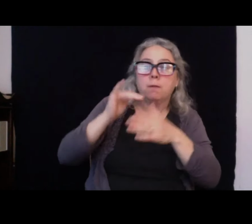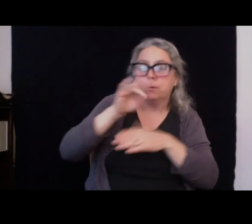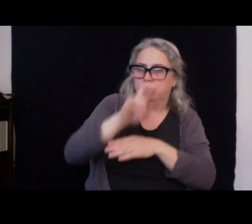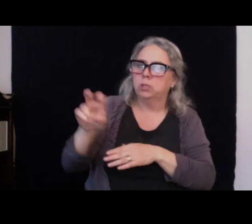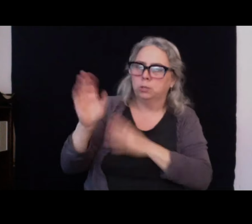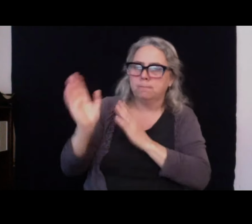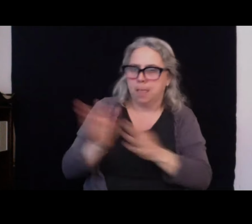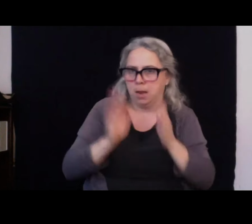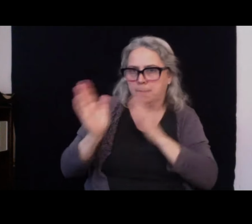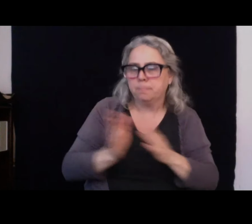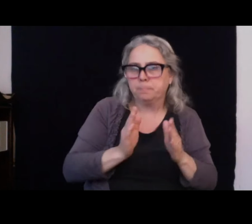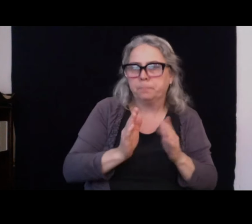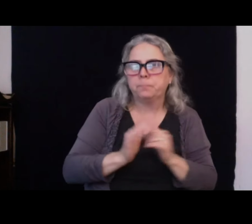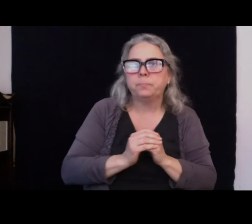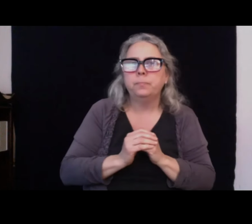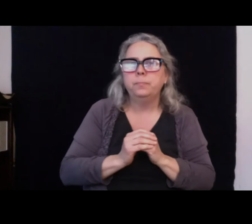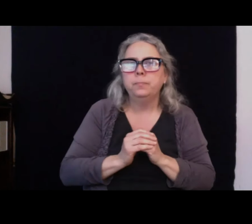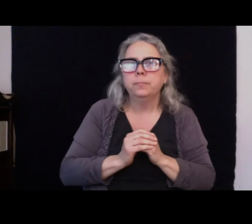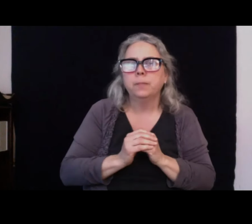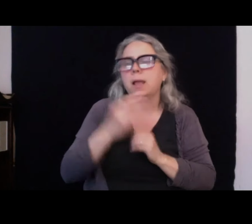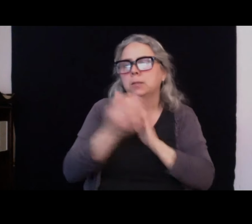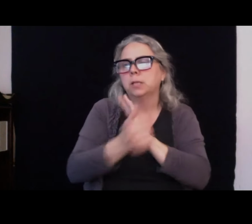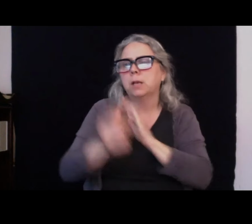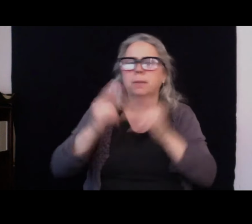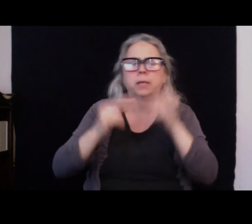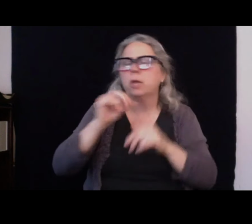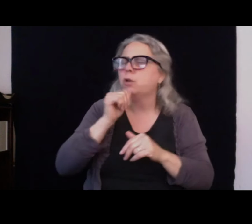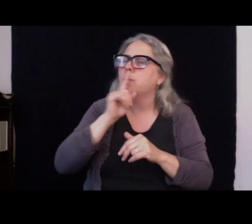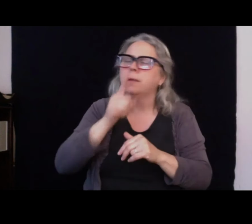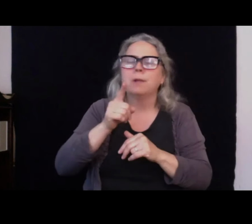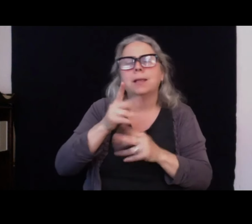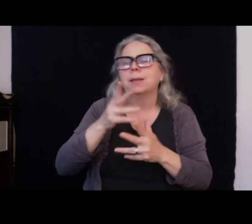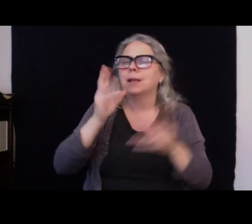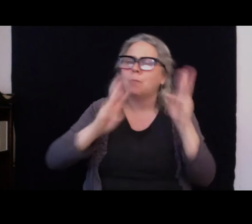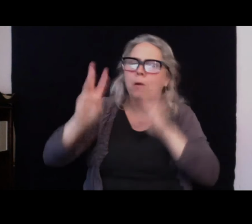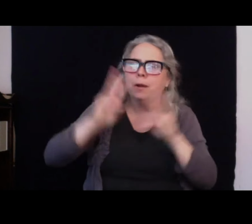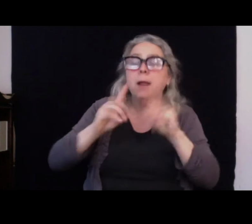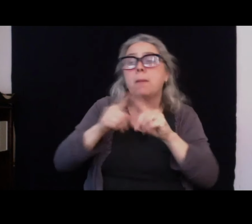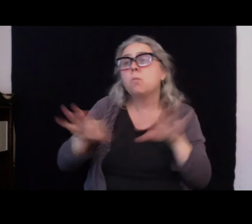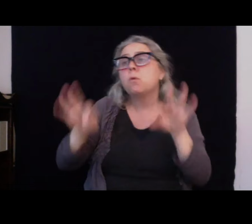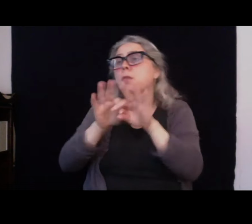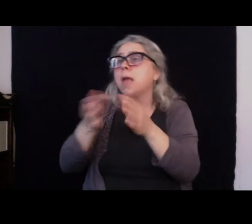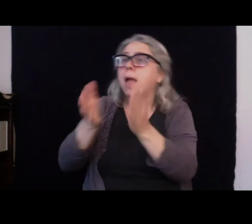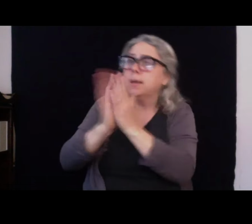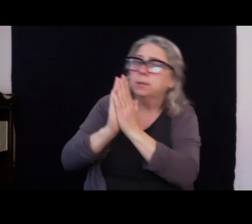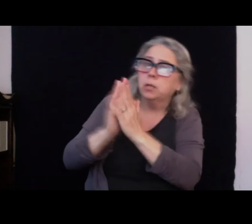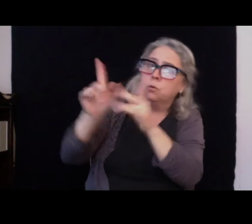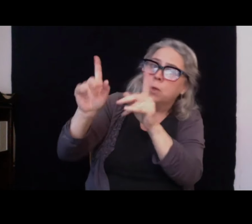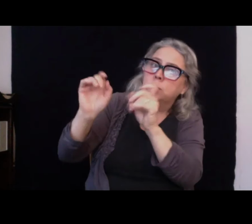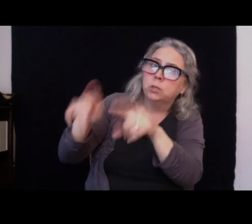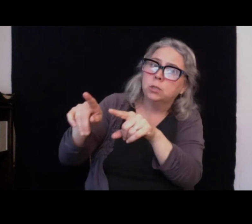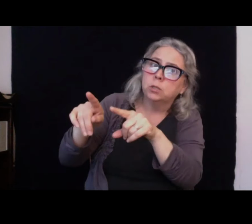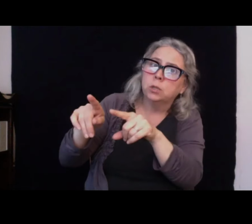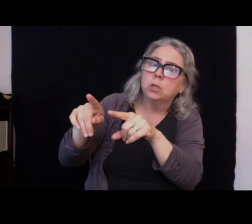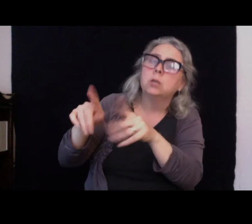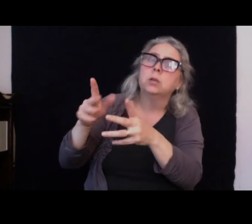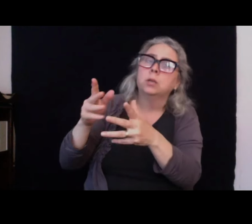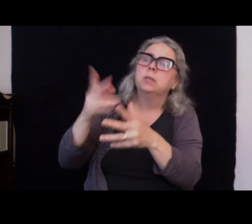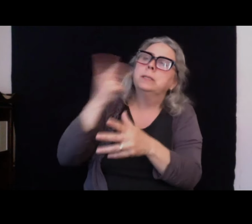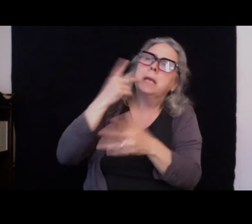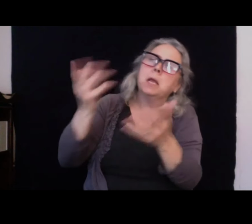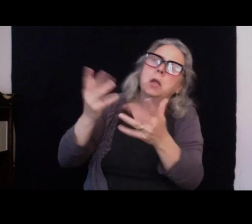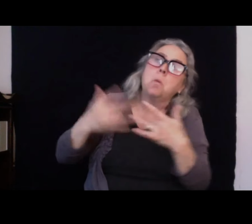planning and skill building. So don't be too worried, but it may be worth asking some questions to current case manager just to see where